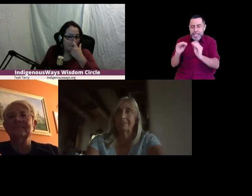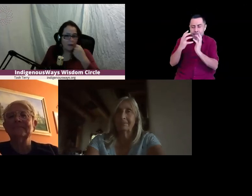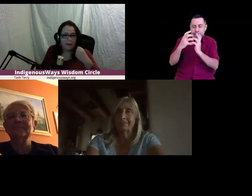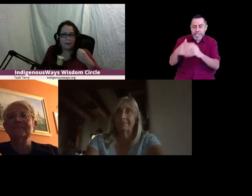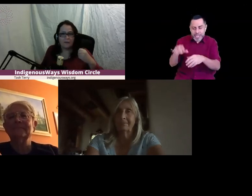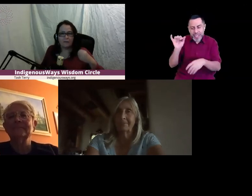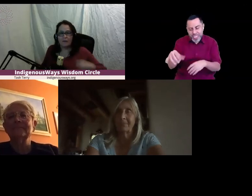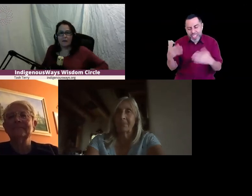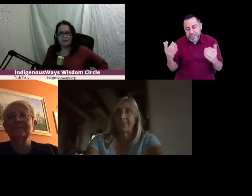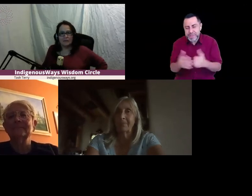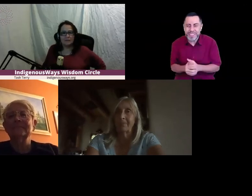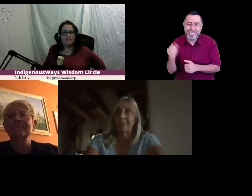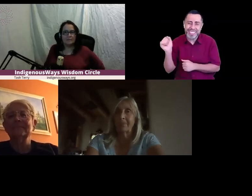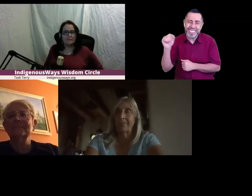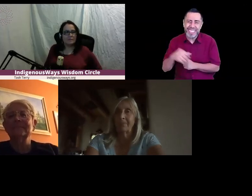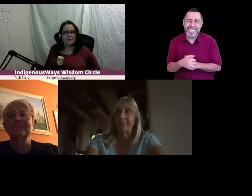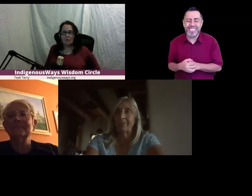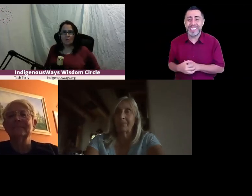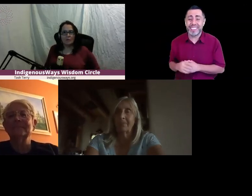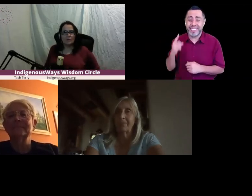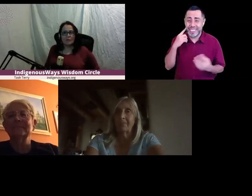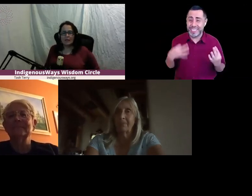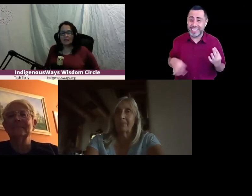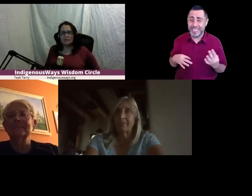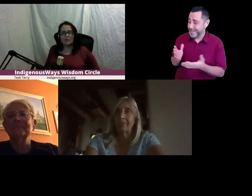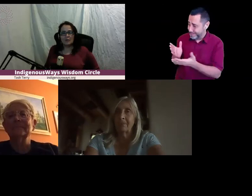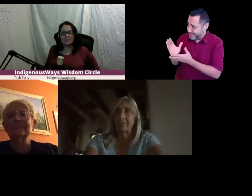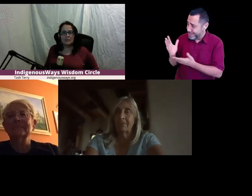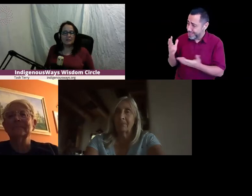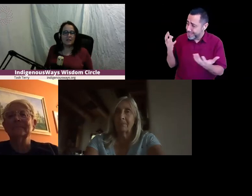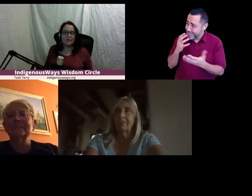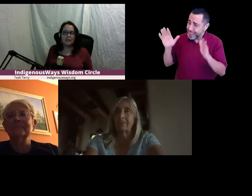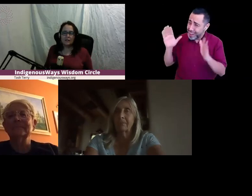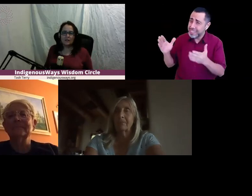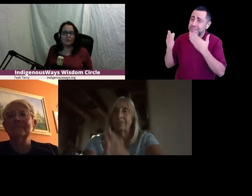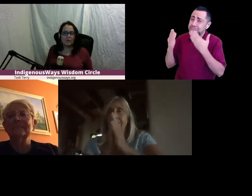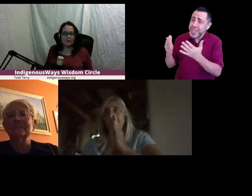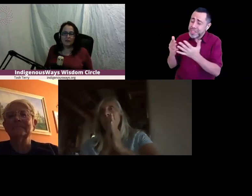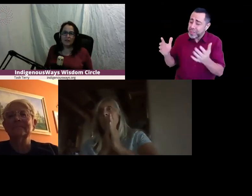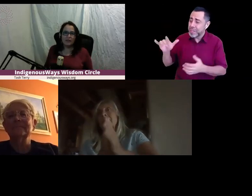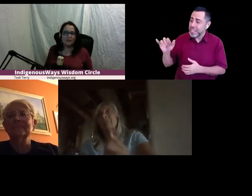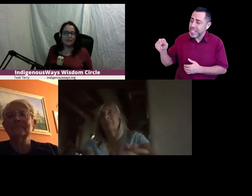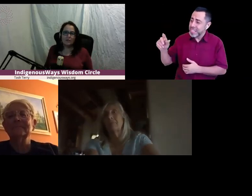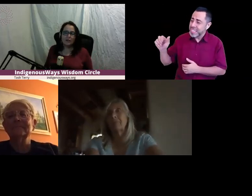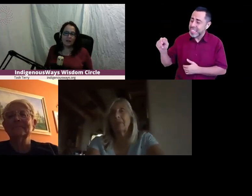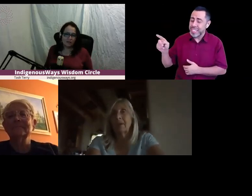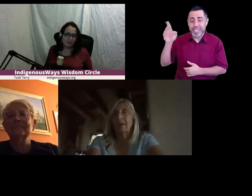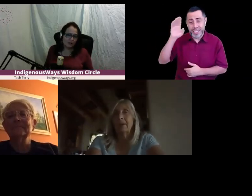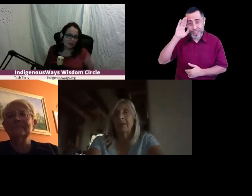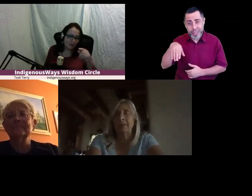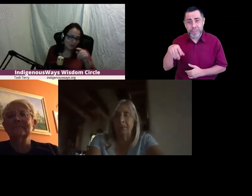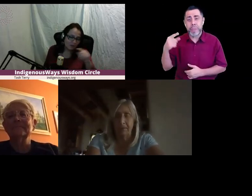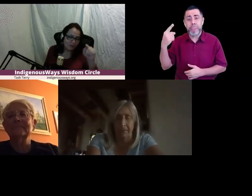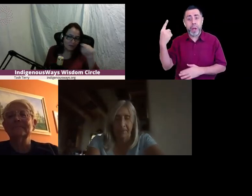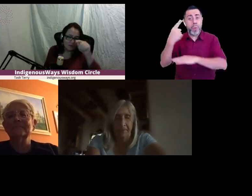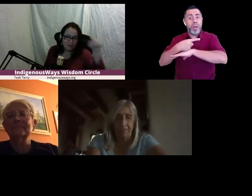yeah. All right, awesome. Thank you so much, Lynn Dean. And you know, the one day that we got to go